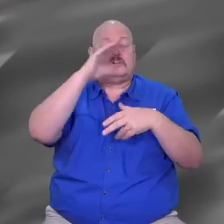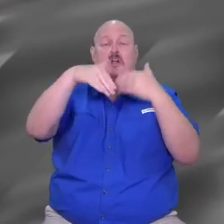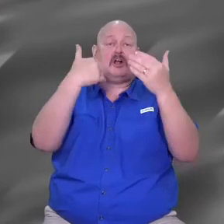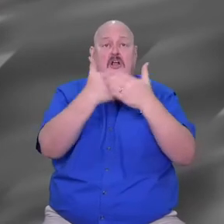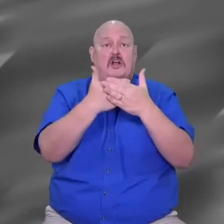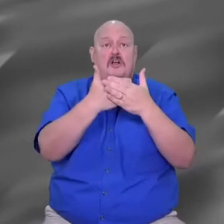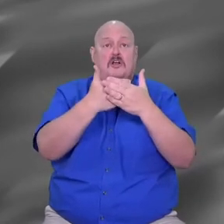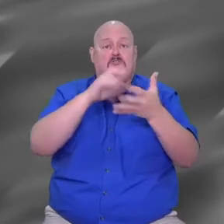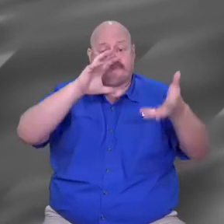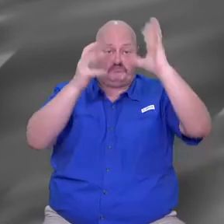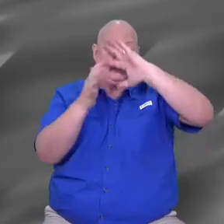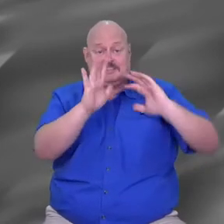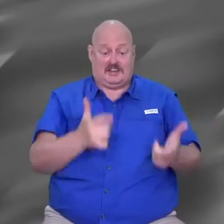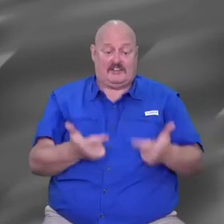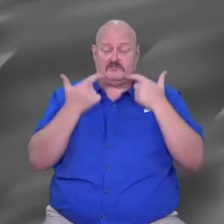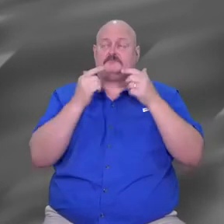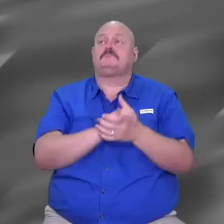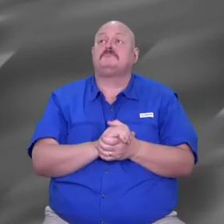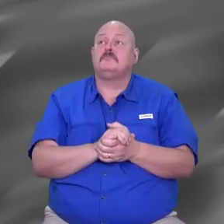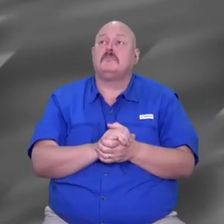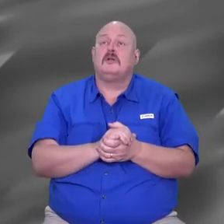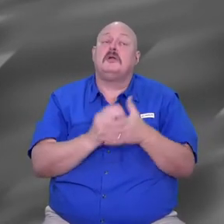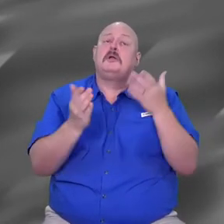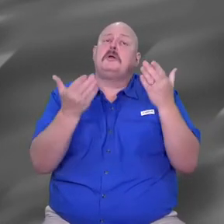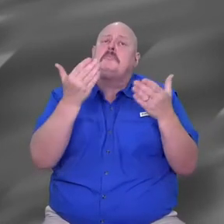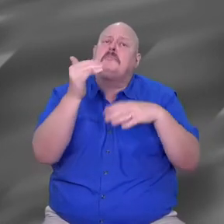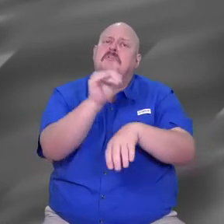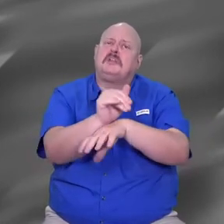the mess in their life. And so